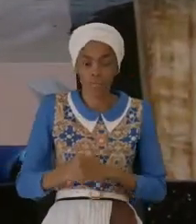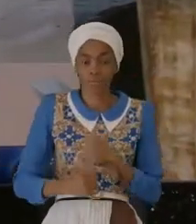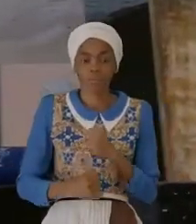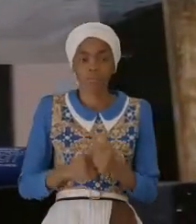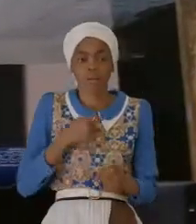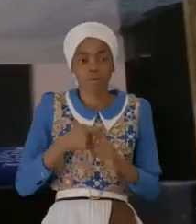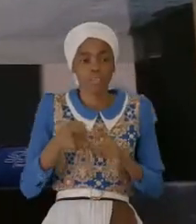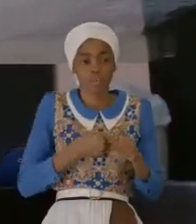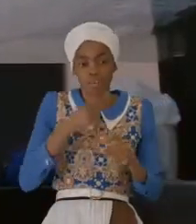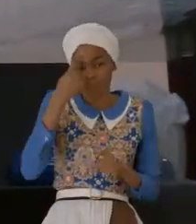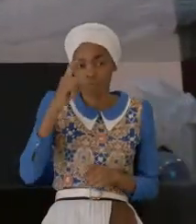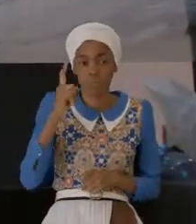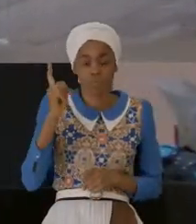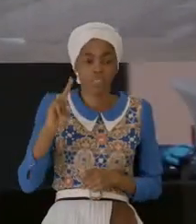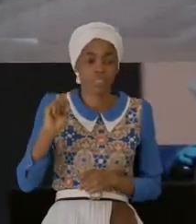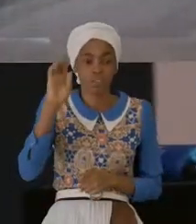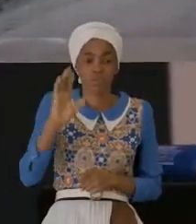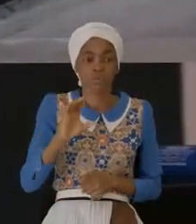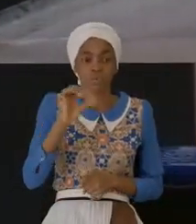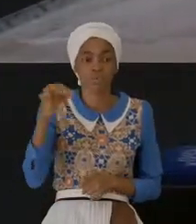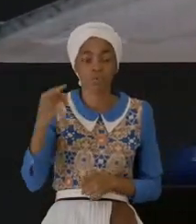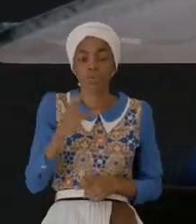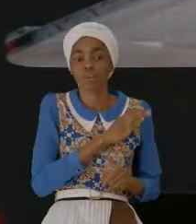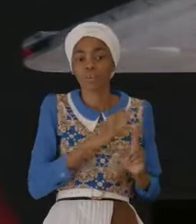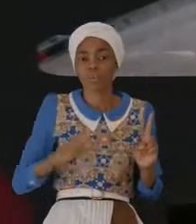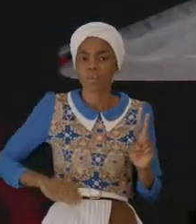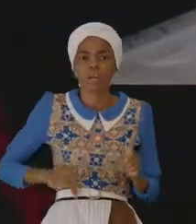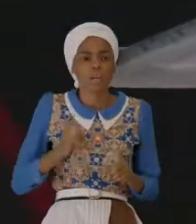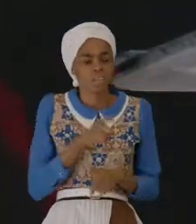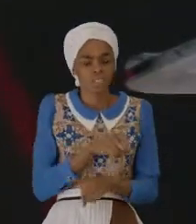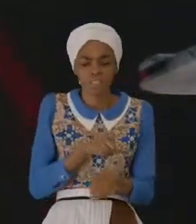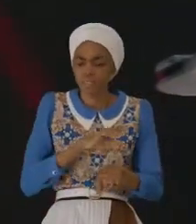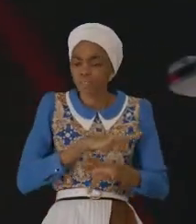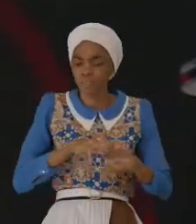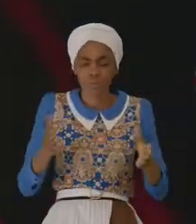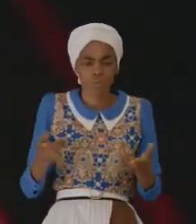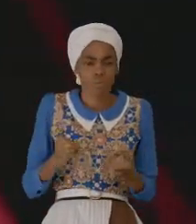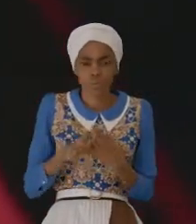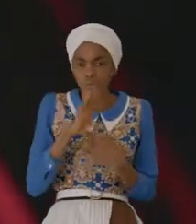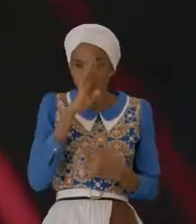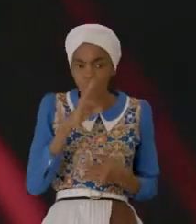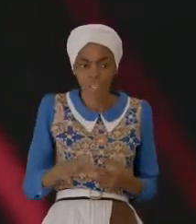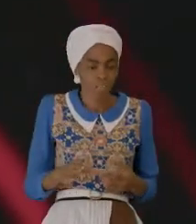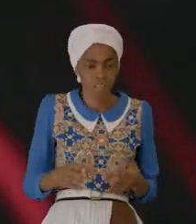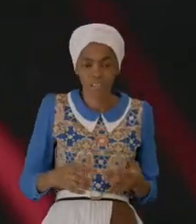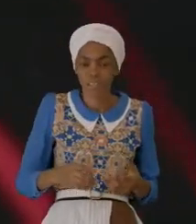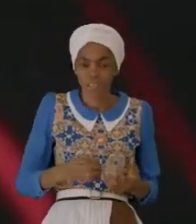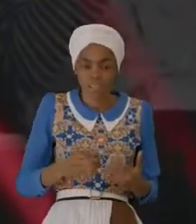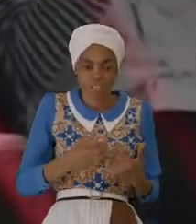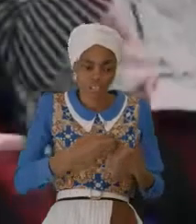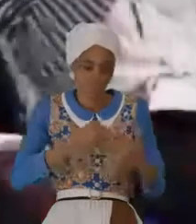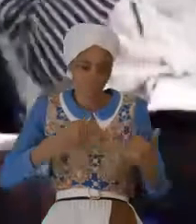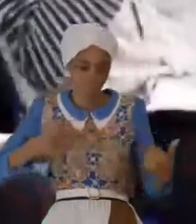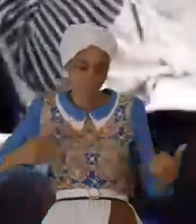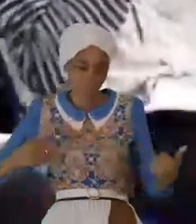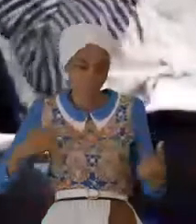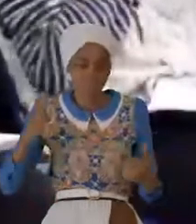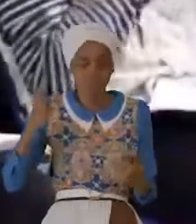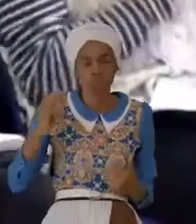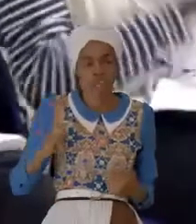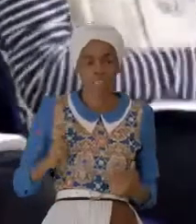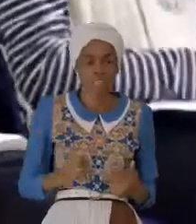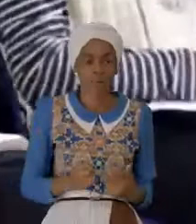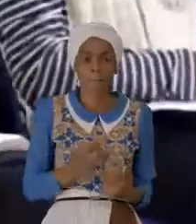they don't want to be singled out by the judaistic religious